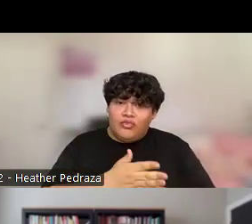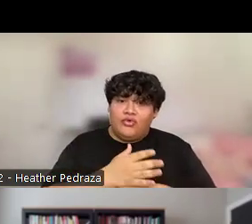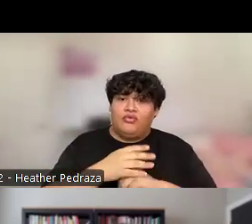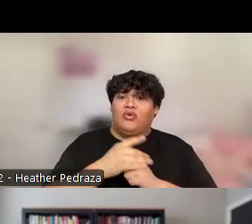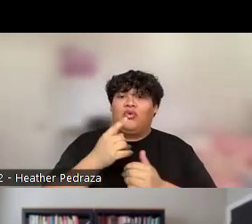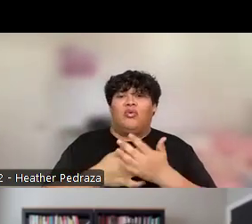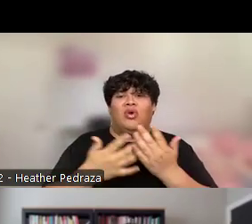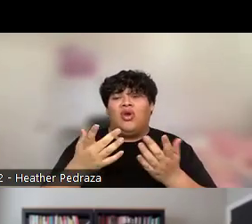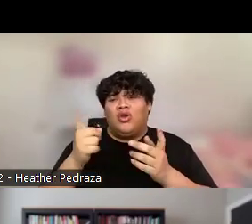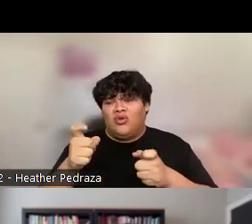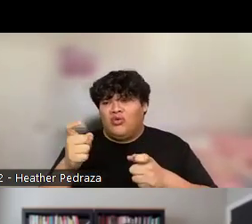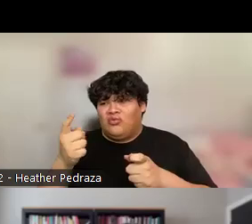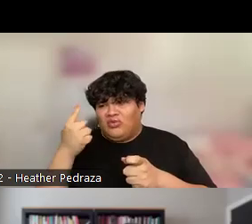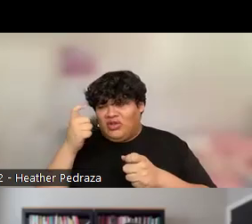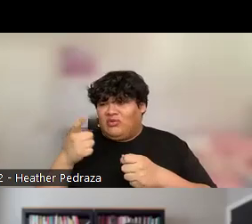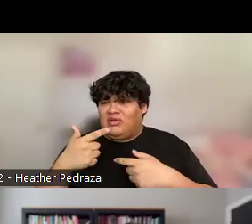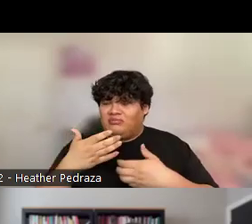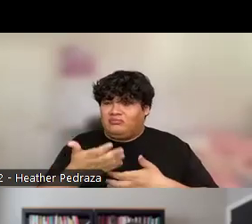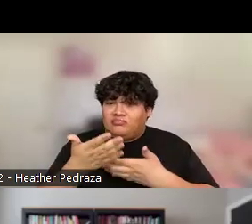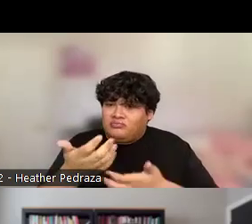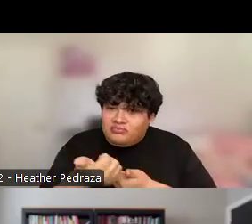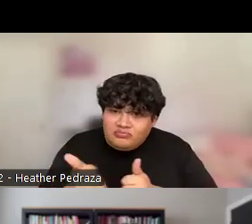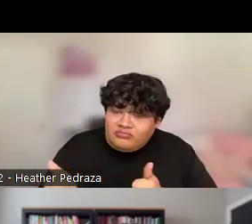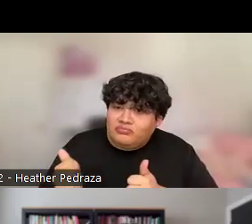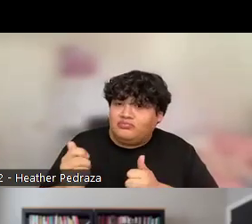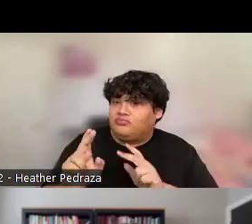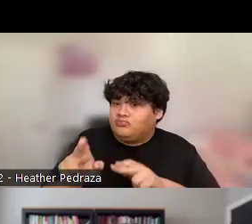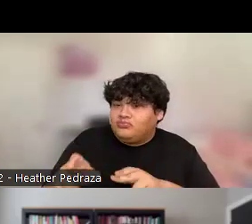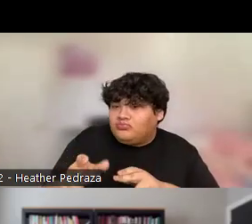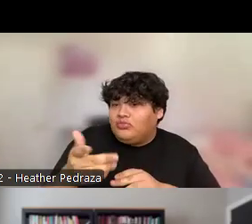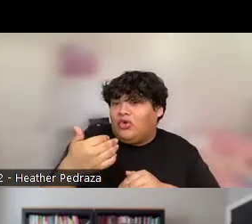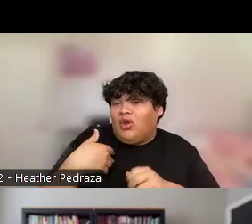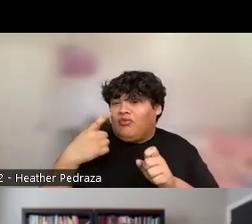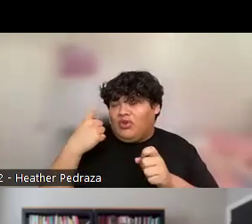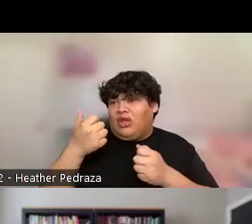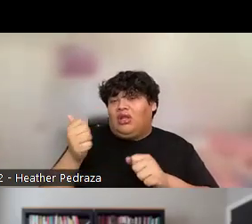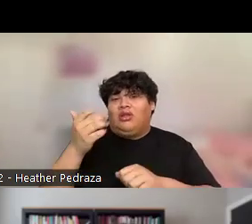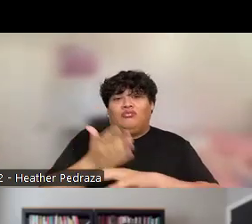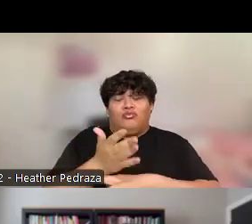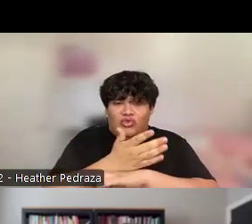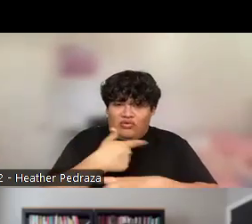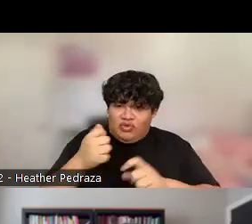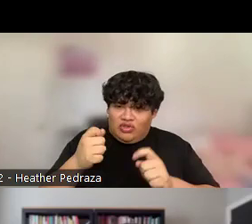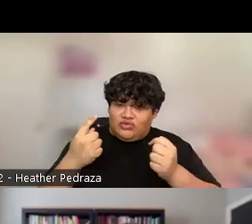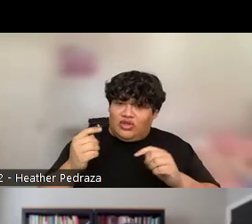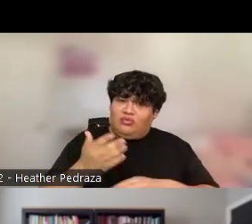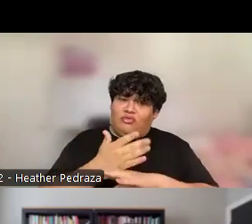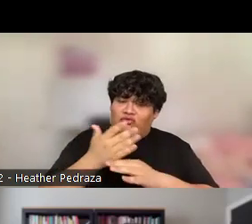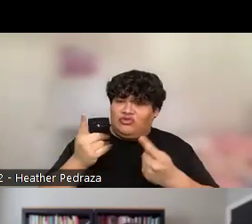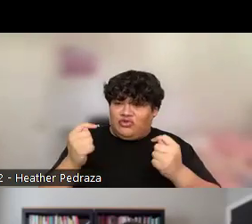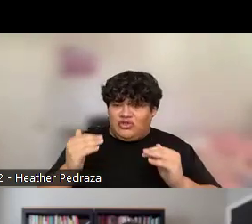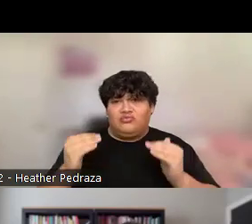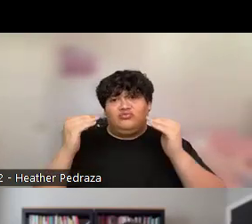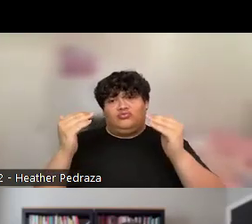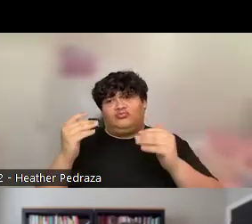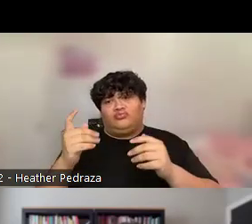stakeholders what recommendations, what areas could be improved for the next 5 years and where should efforts be focused moving forward.